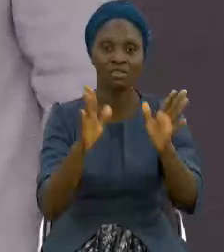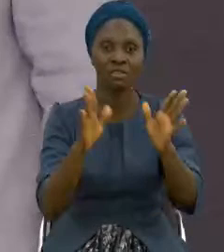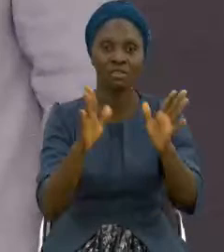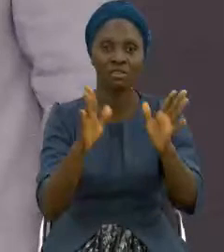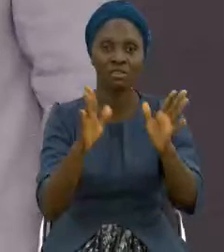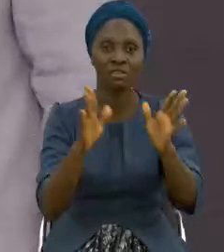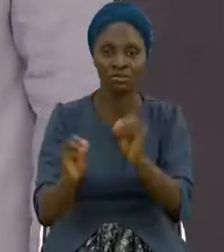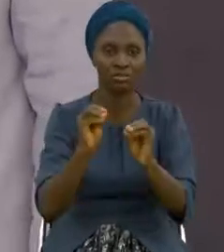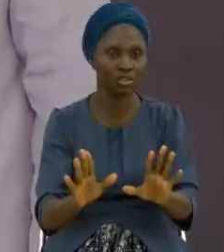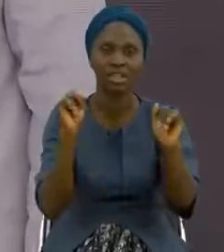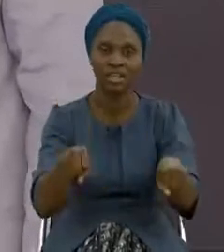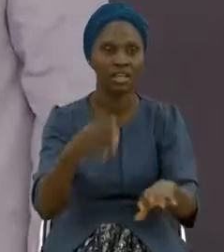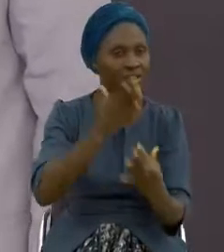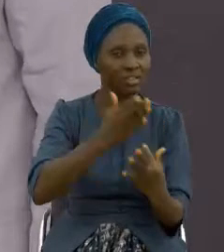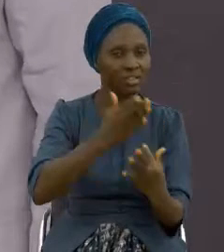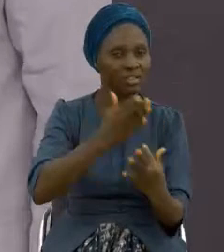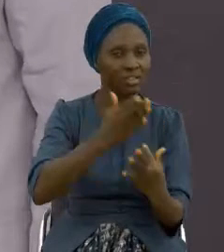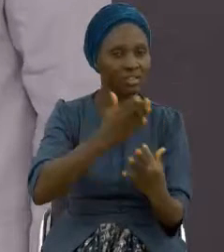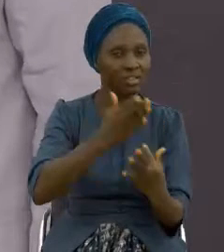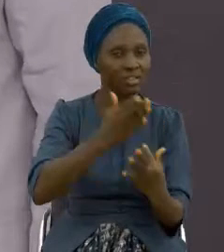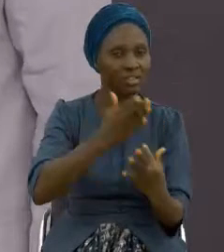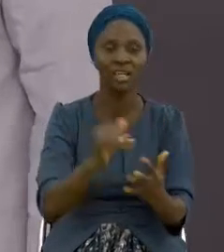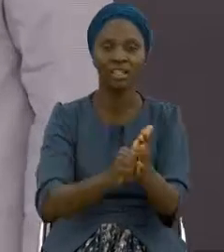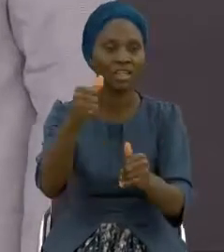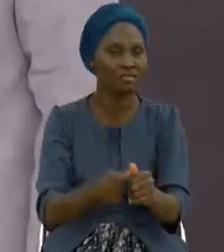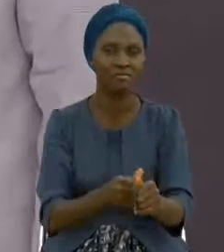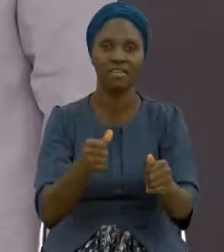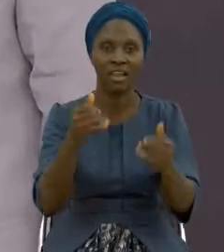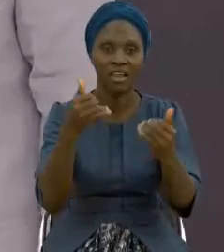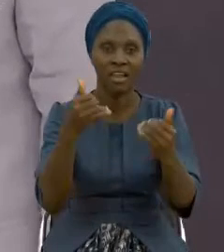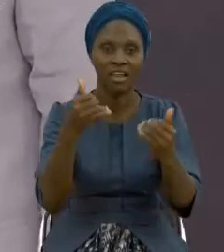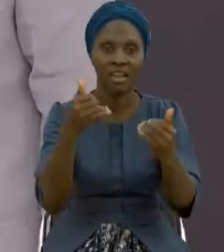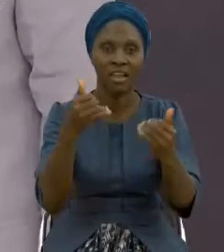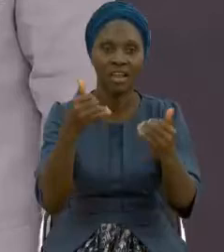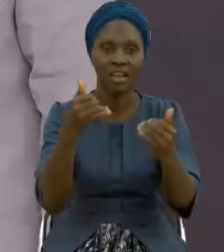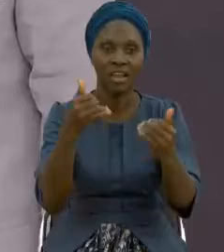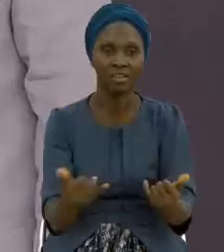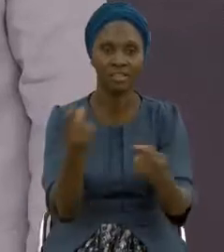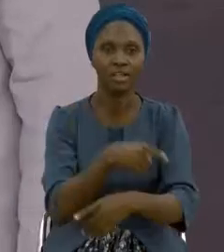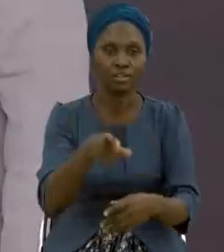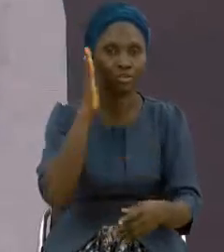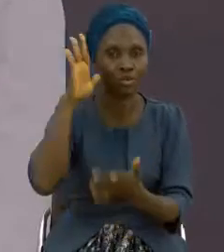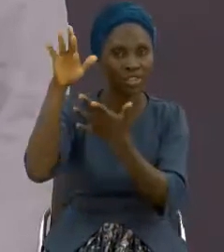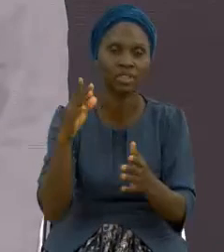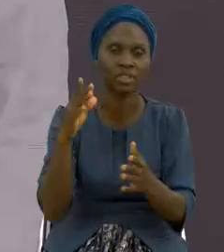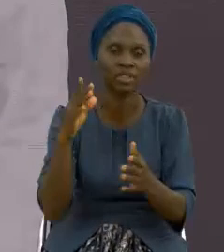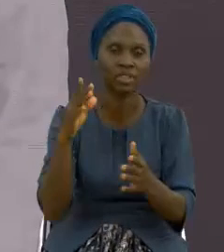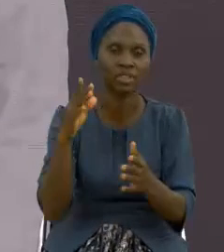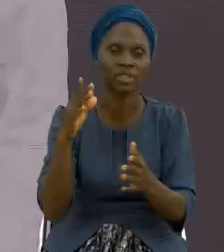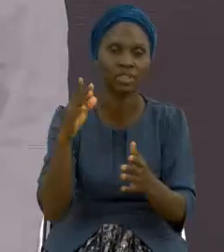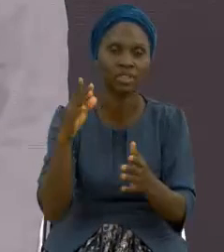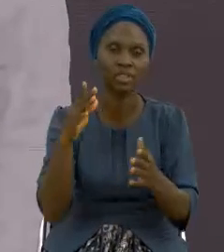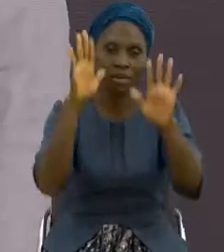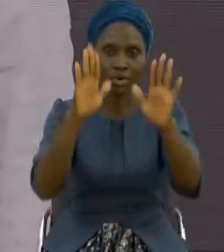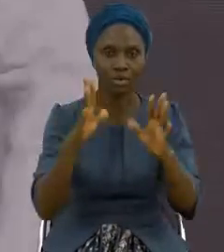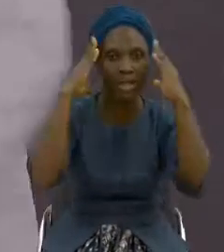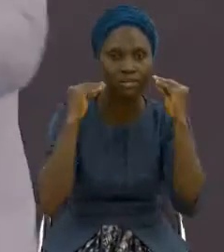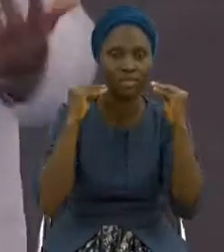a miracle, every day you experience a miracle, every day you have